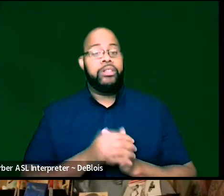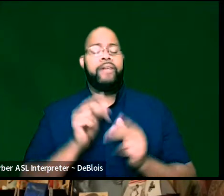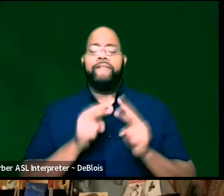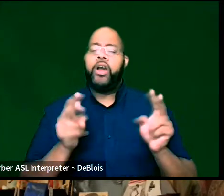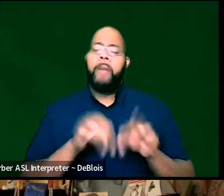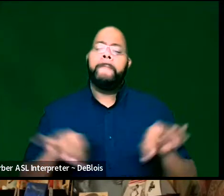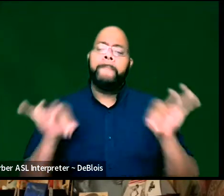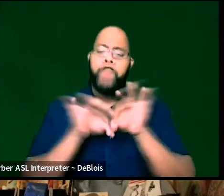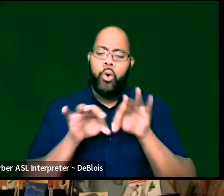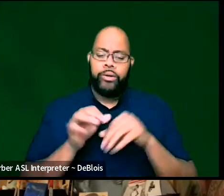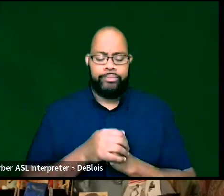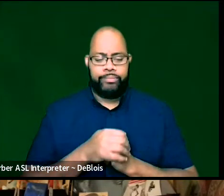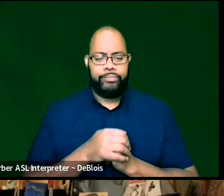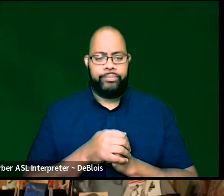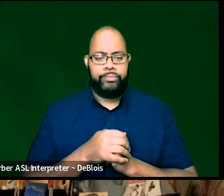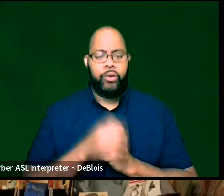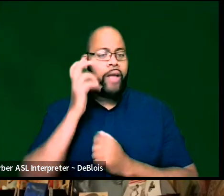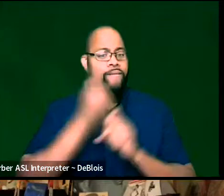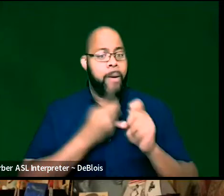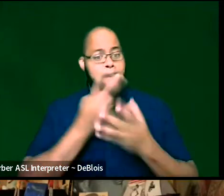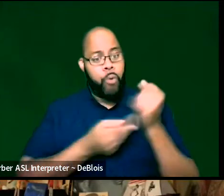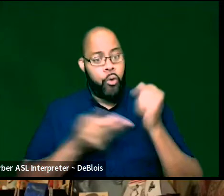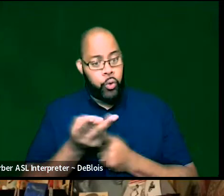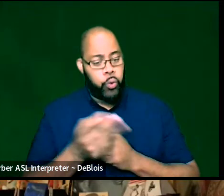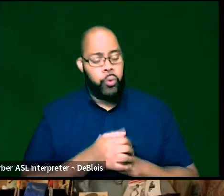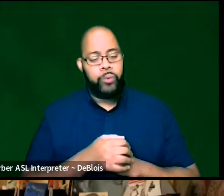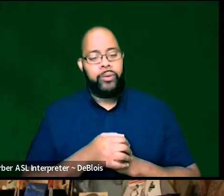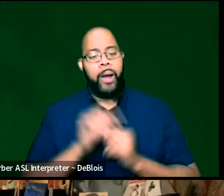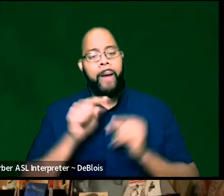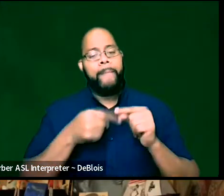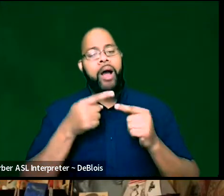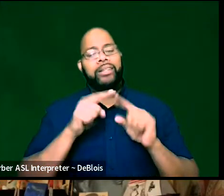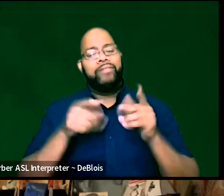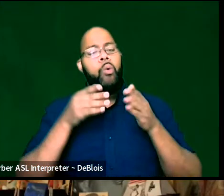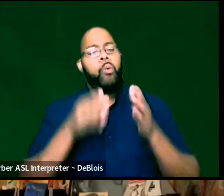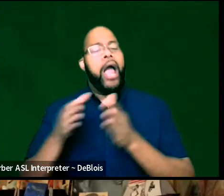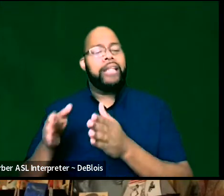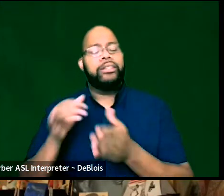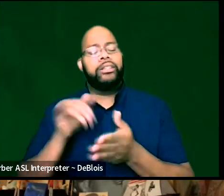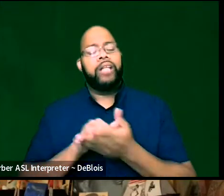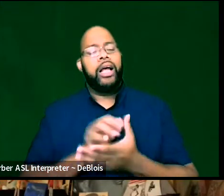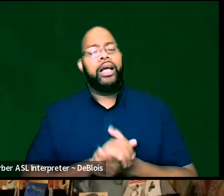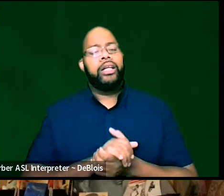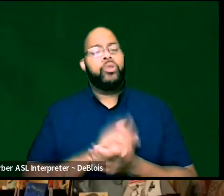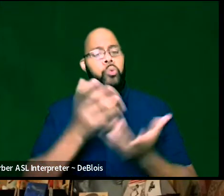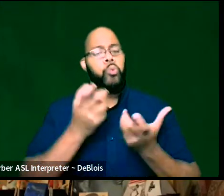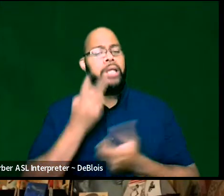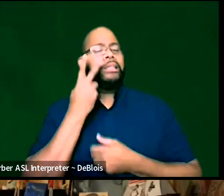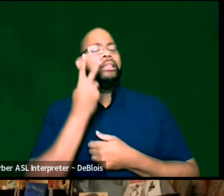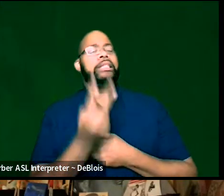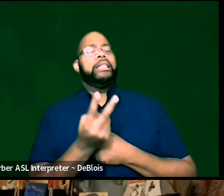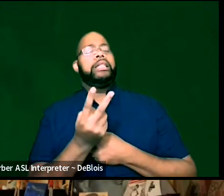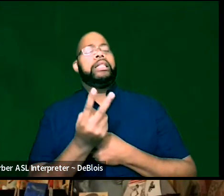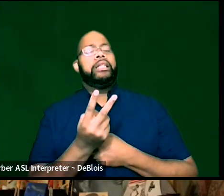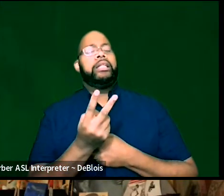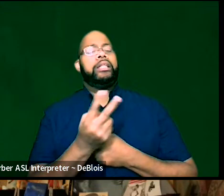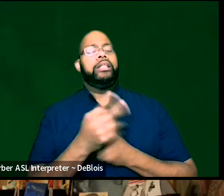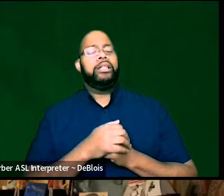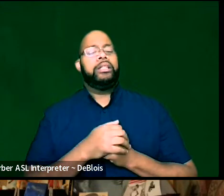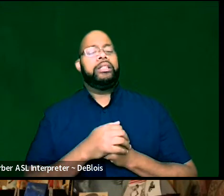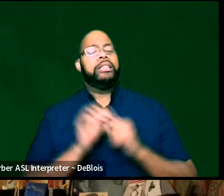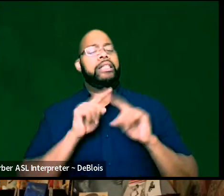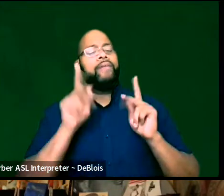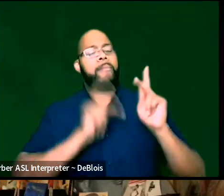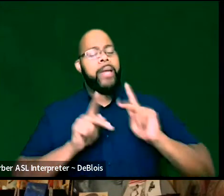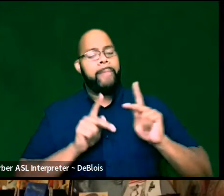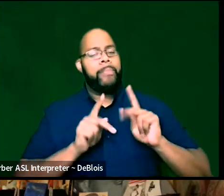very important. I want to hear from both of you all about ways that you would like to see different